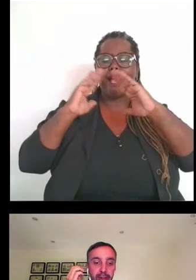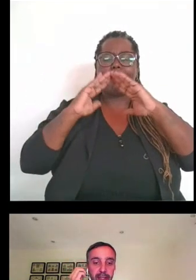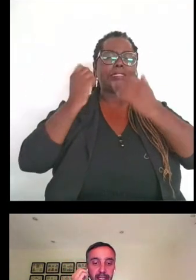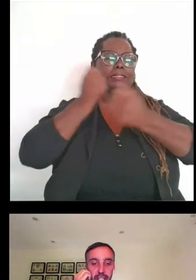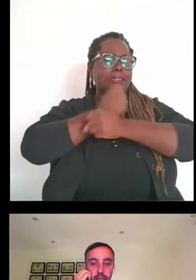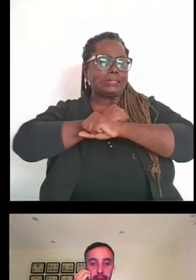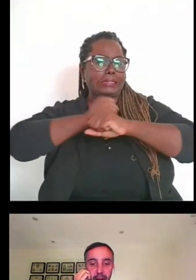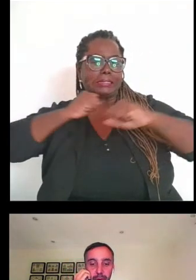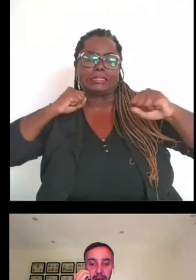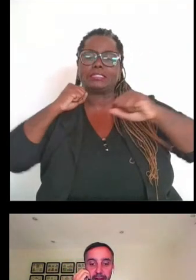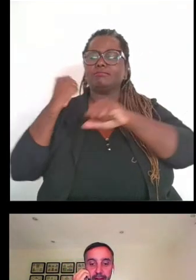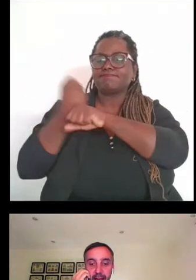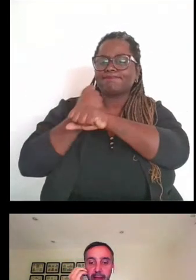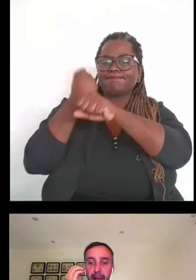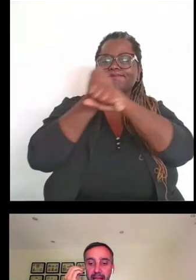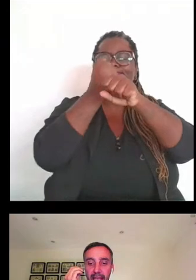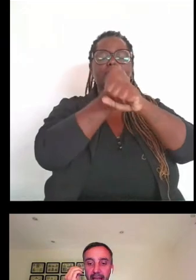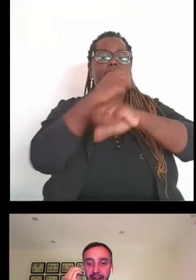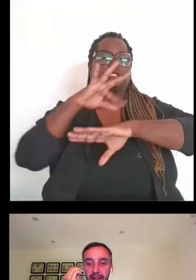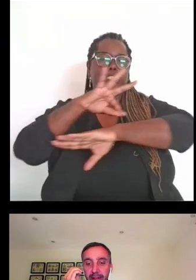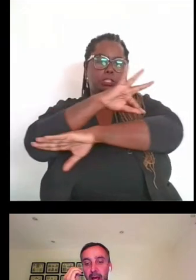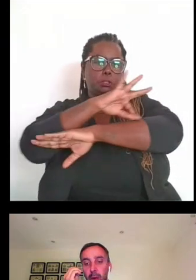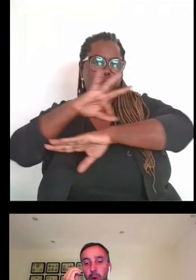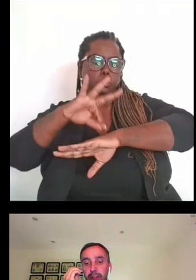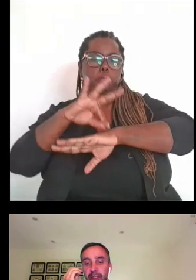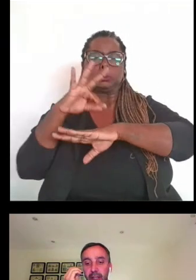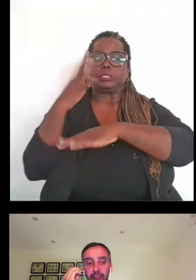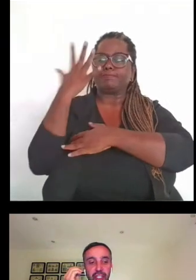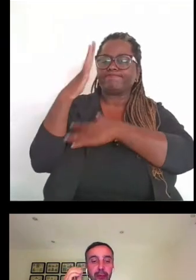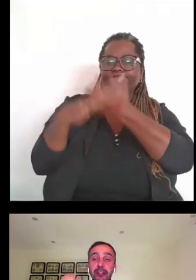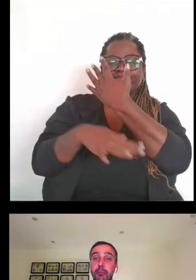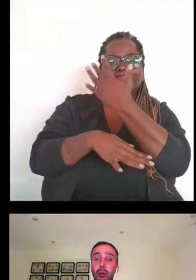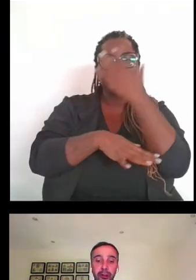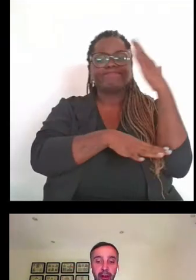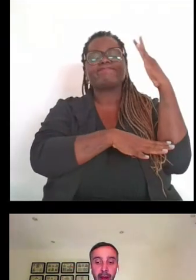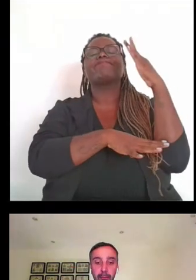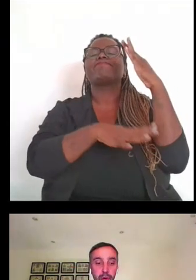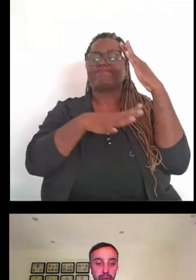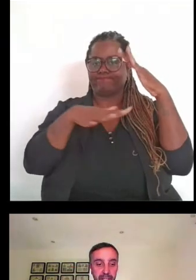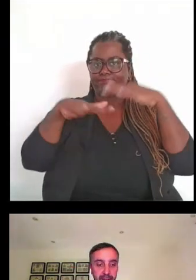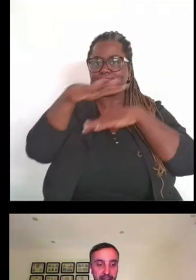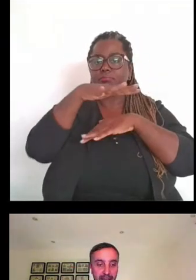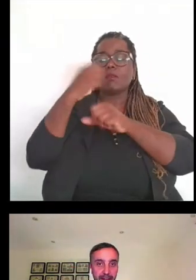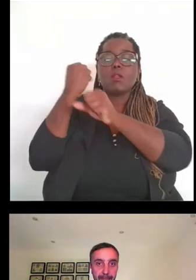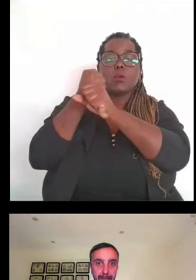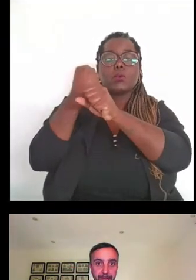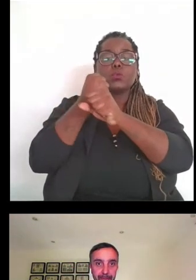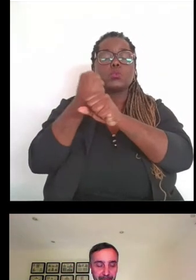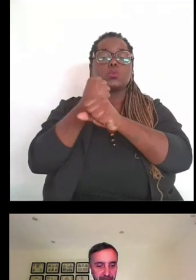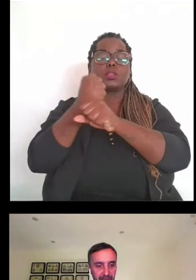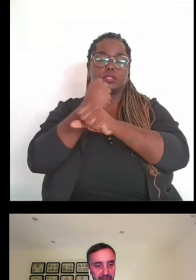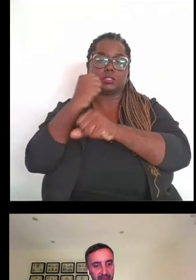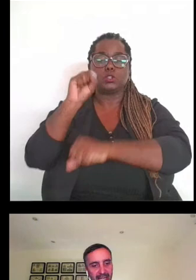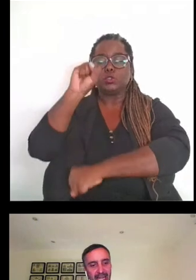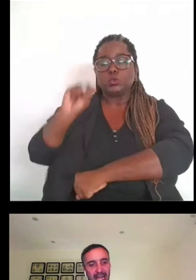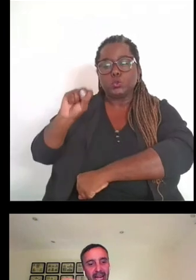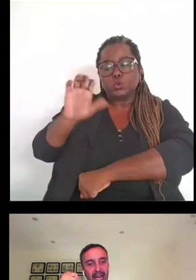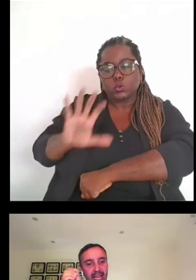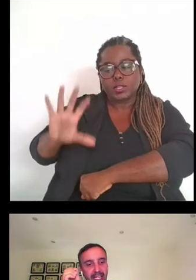but mostly the German South West and in many cases mercy of a James Bond movie set